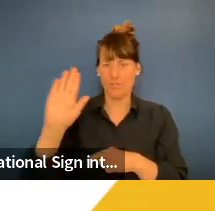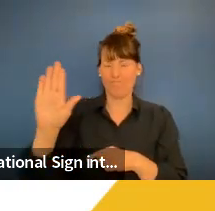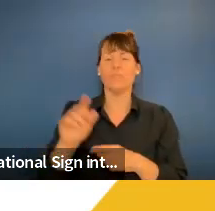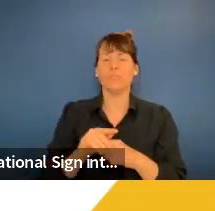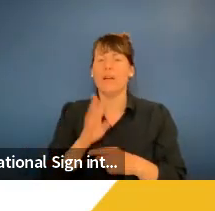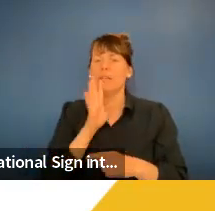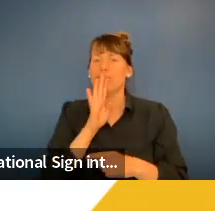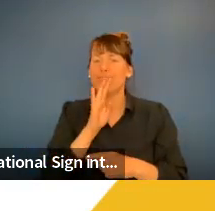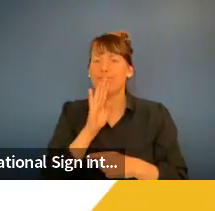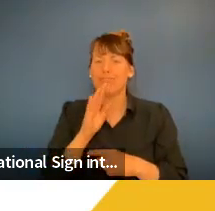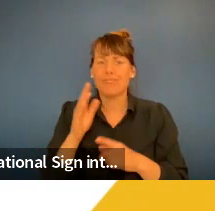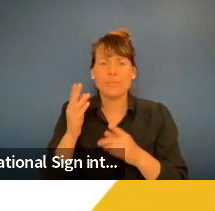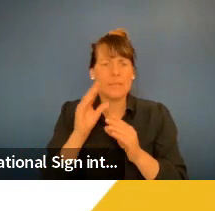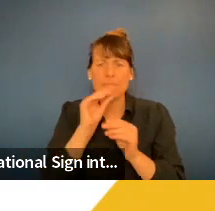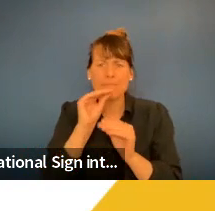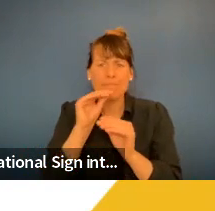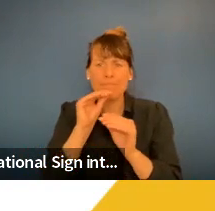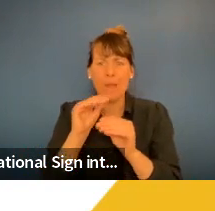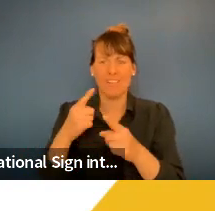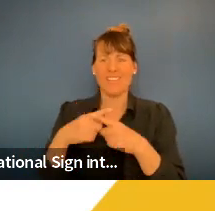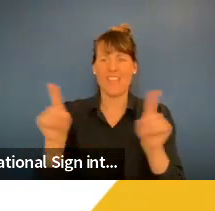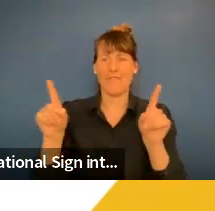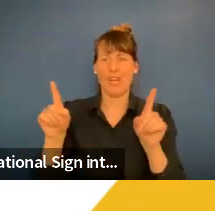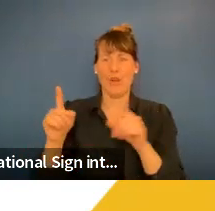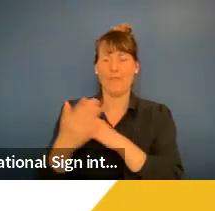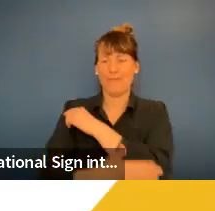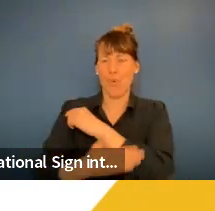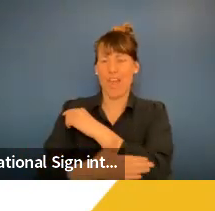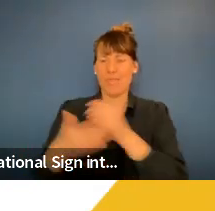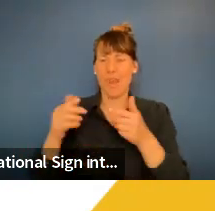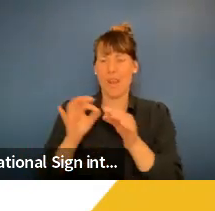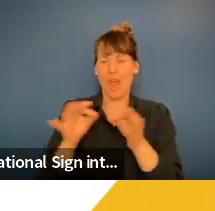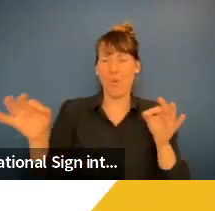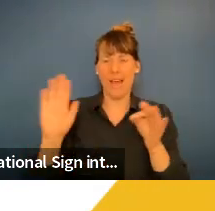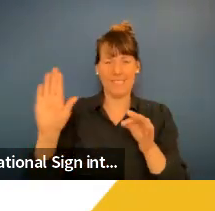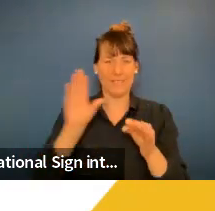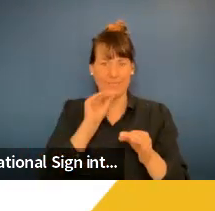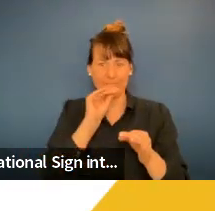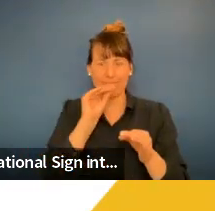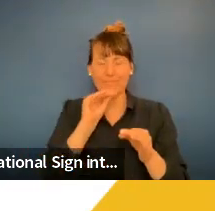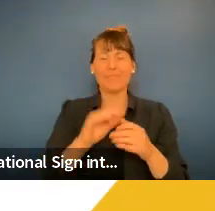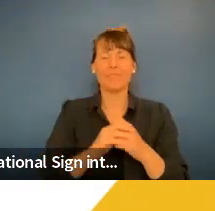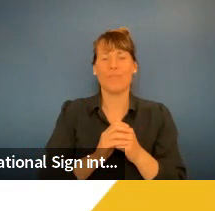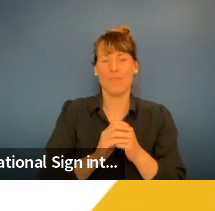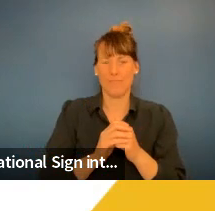Je suis Siddo Nouhou Oumarou et je suis président de la Fédération nigérienne des personnes